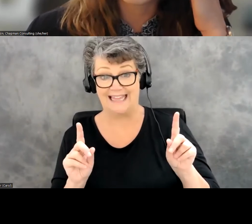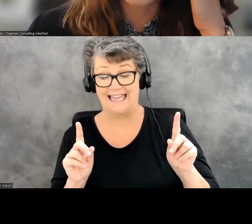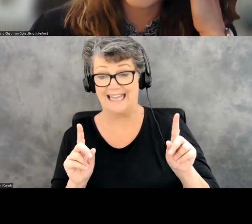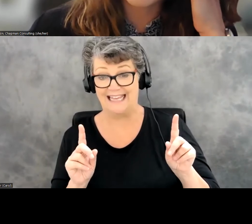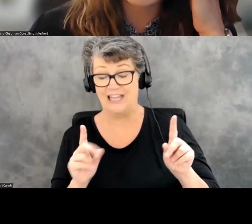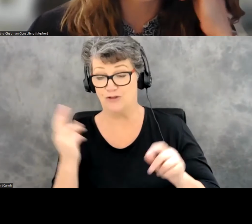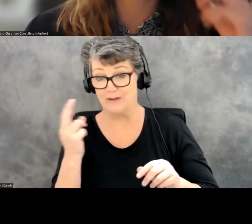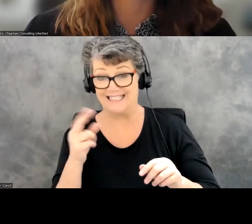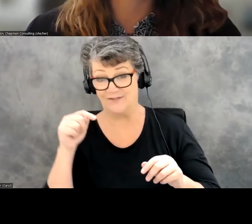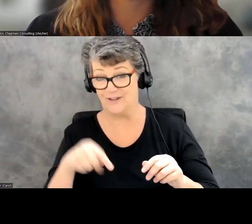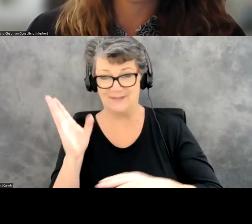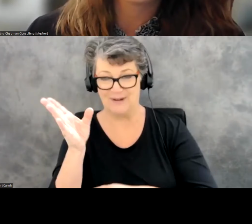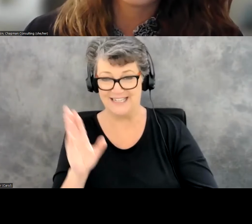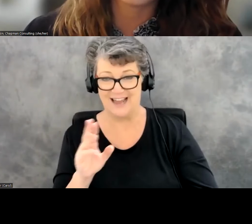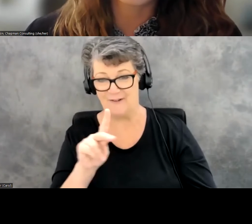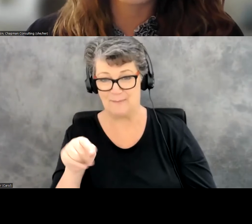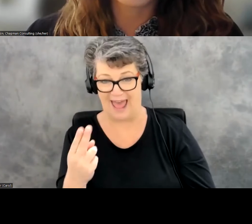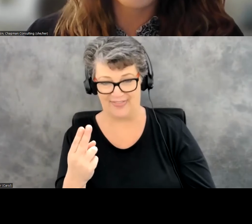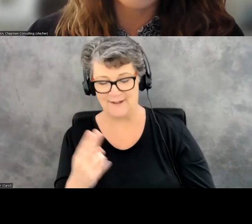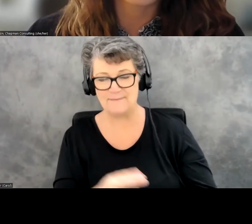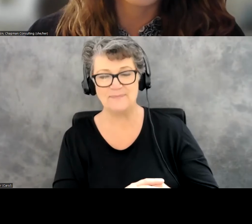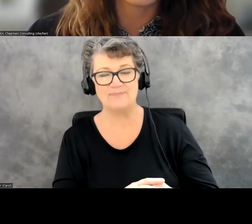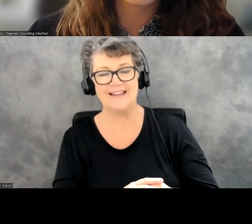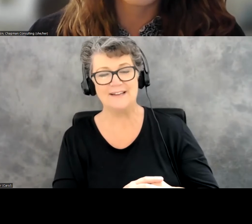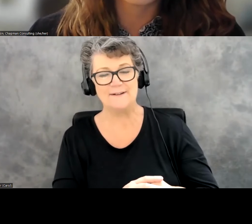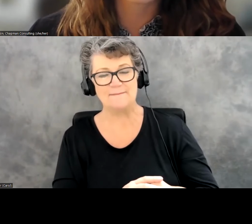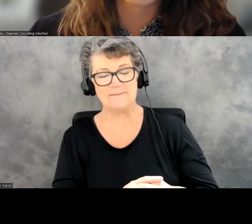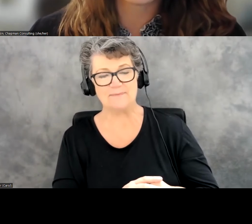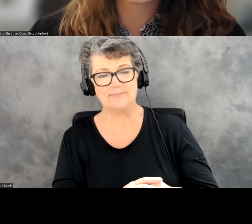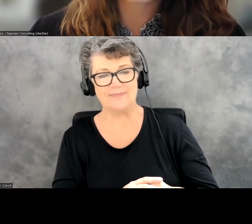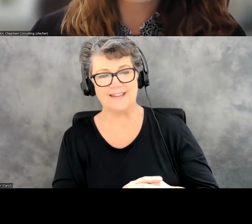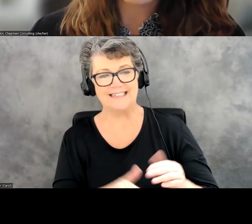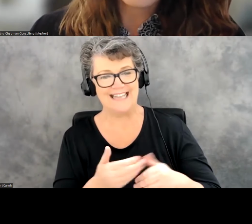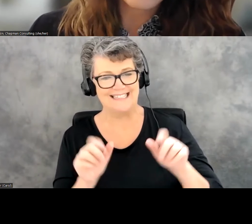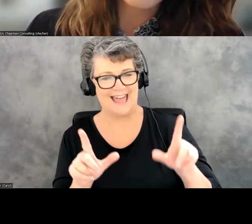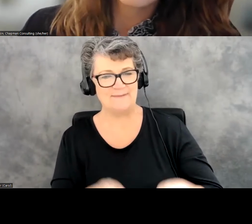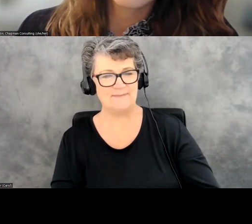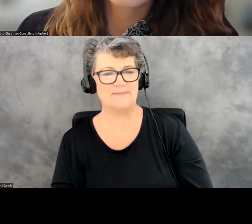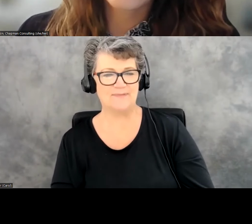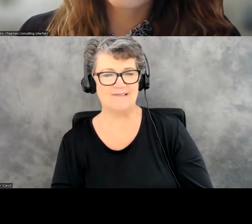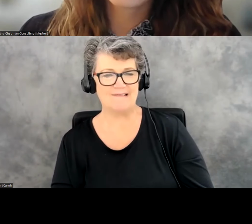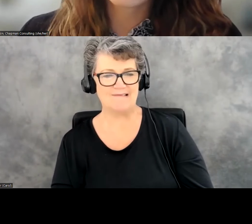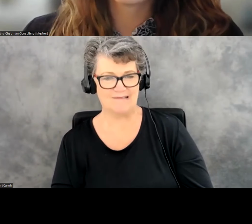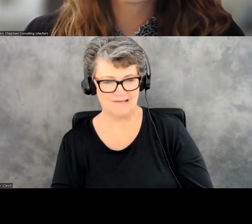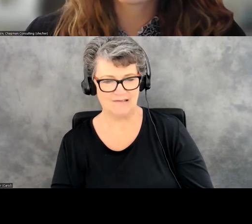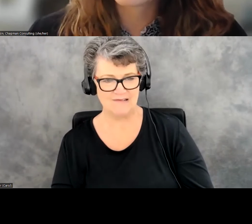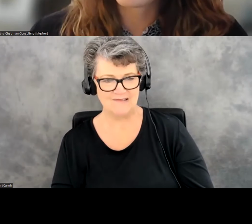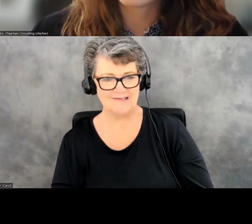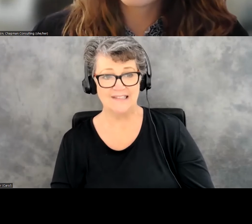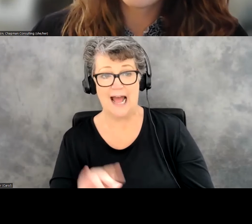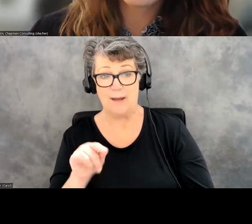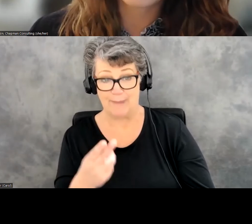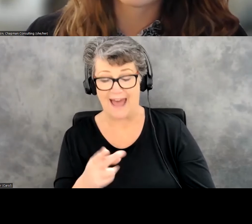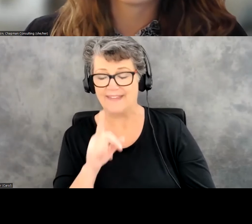the reason for this presentation, talking more about PATH funding. Next slide, please. So it is a